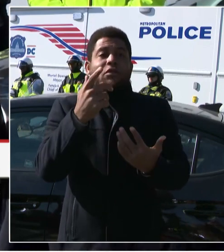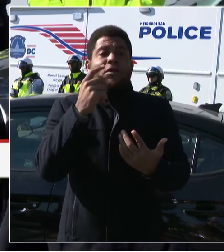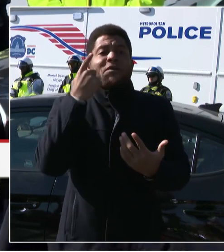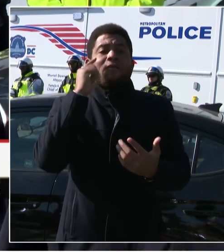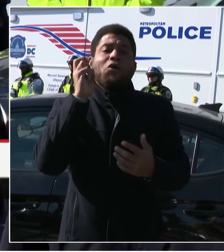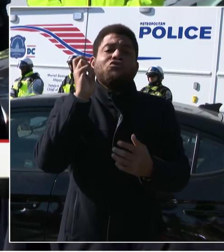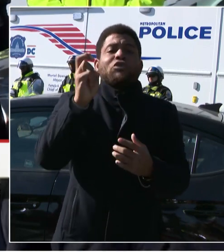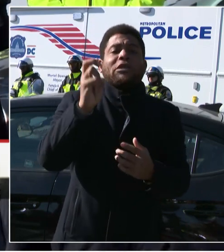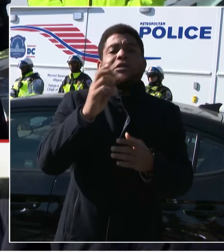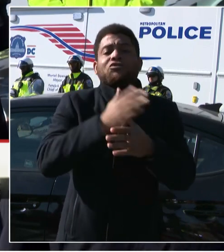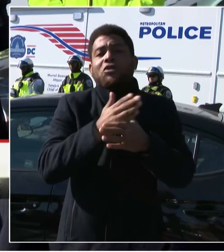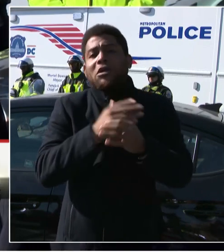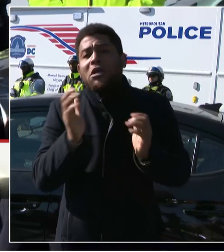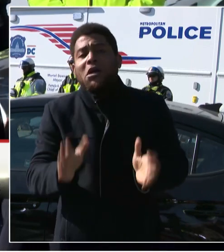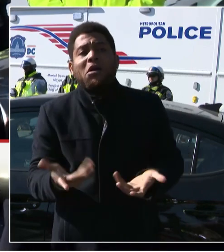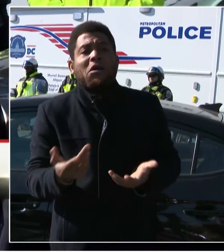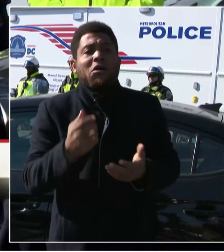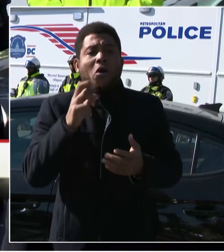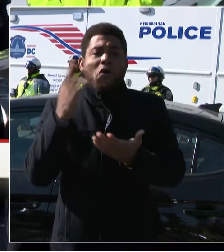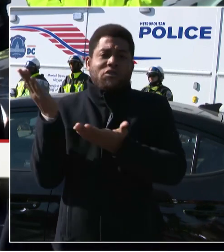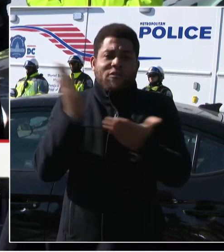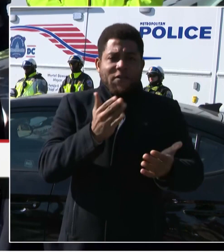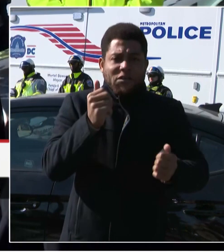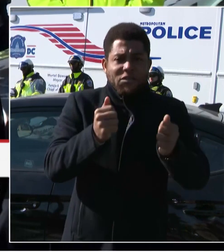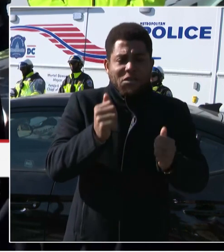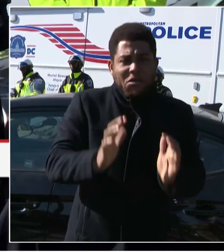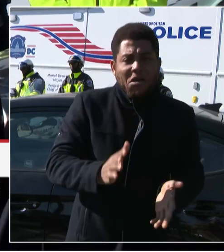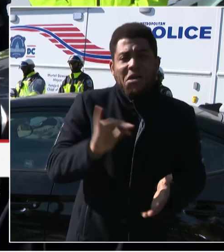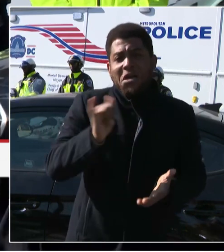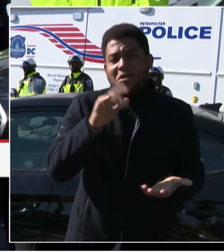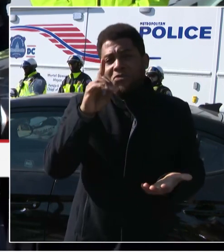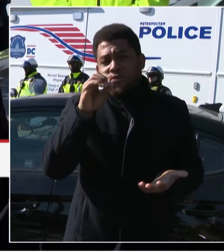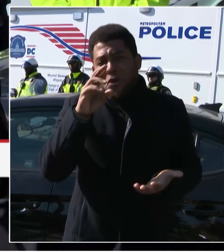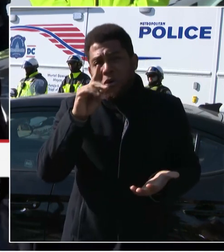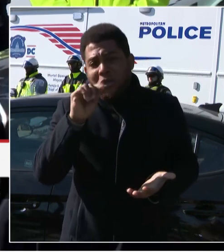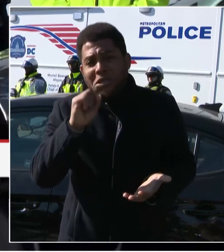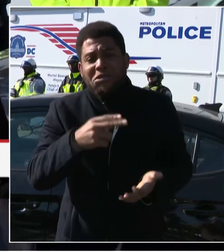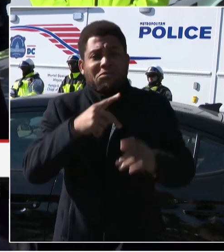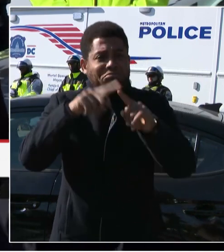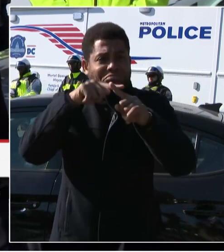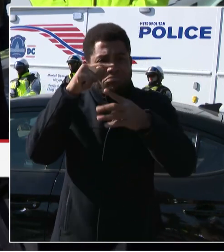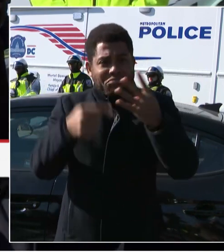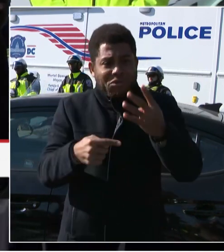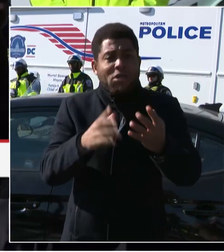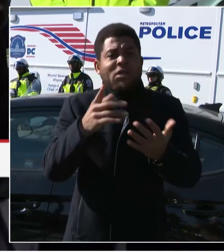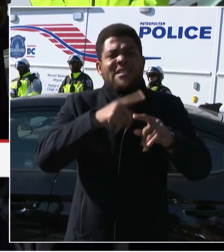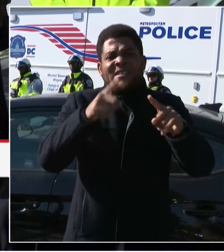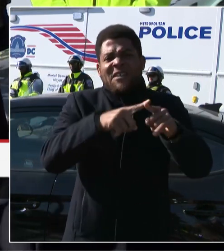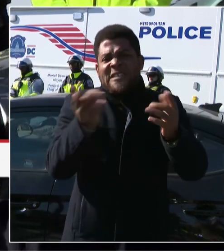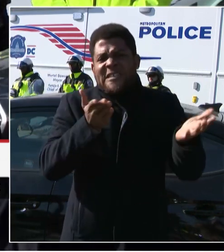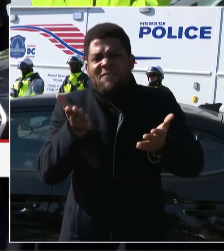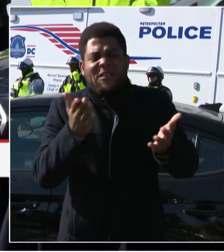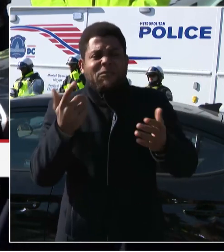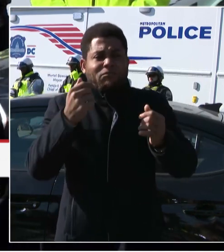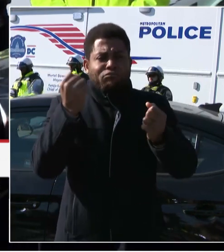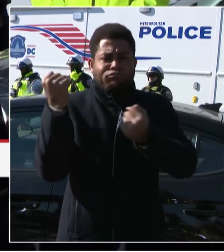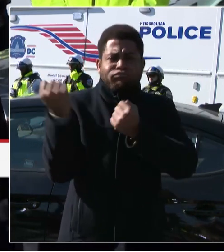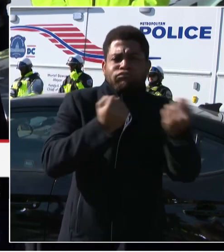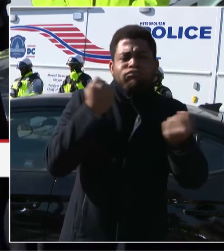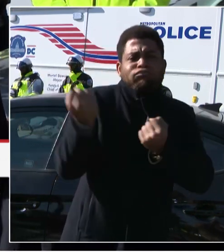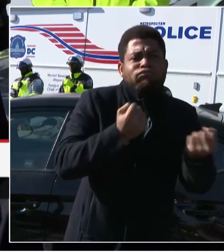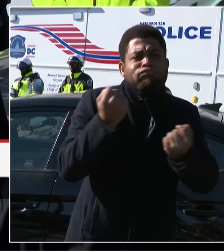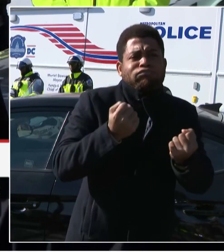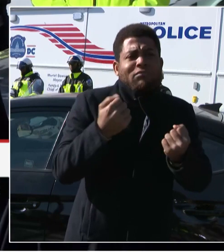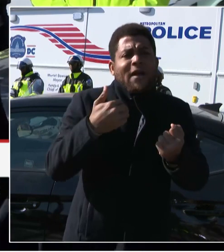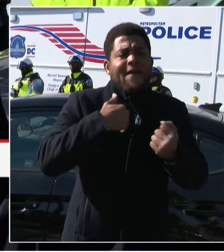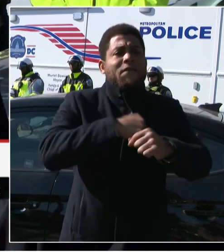people who are providing a pretty almost essential service these days to us in making deliveries